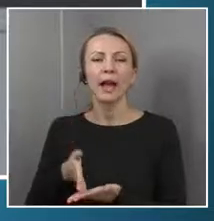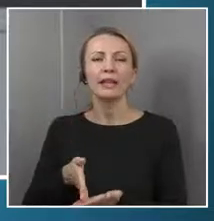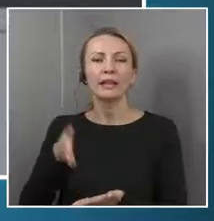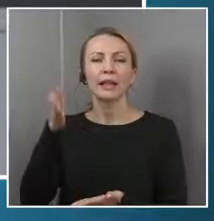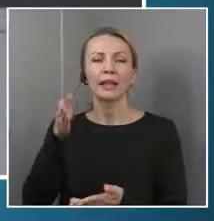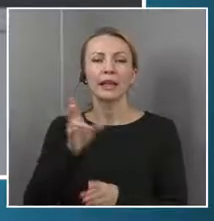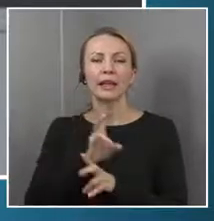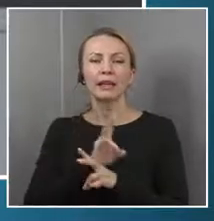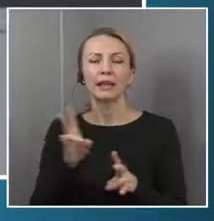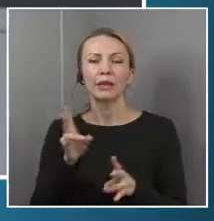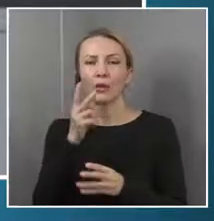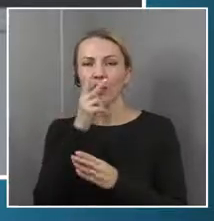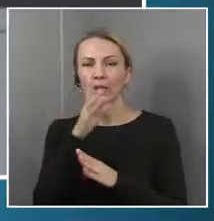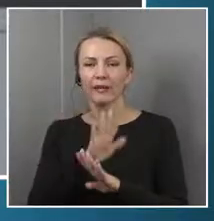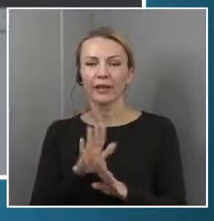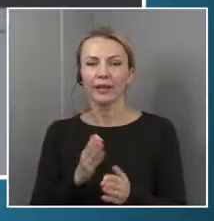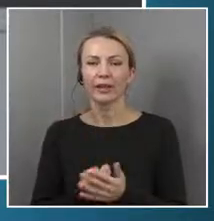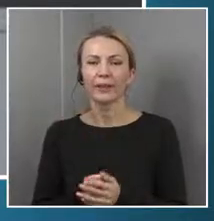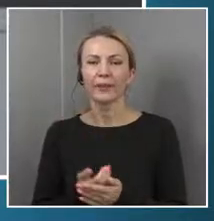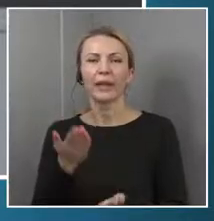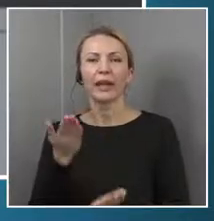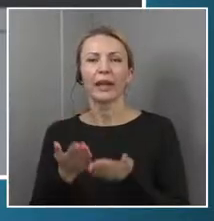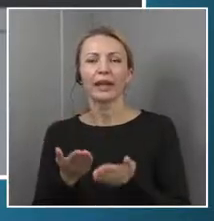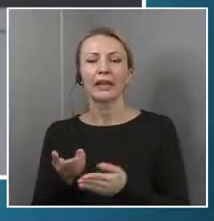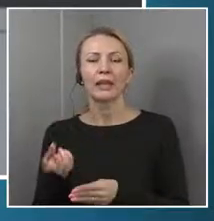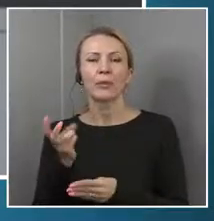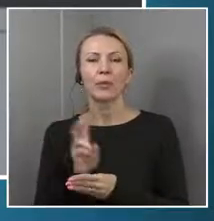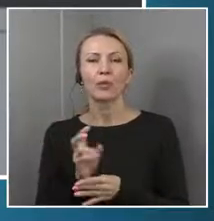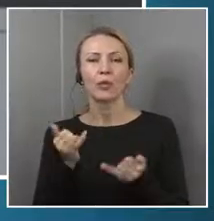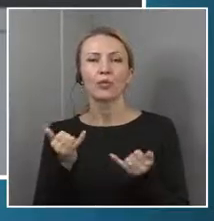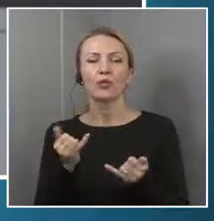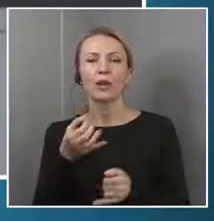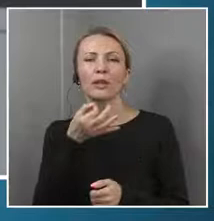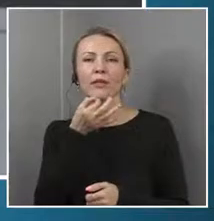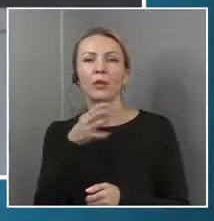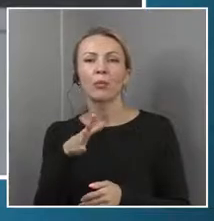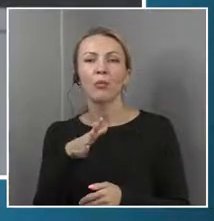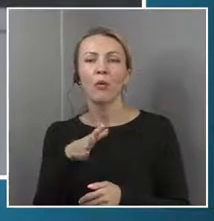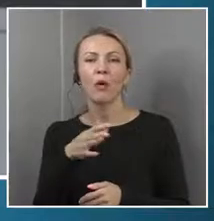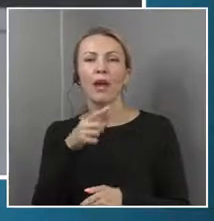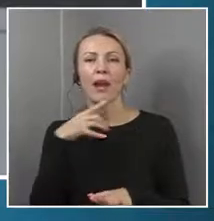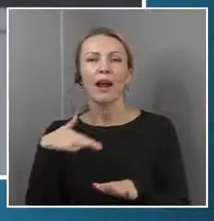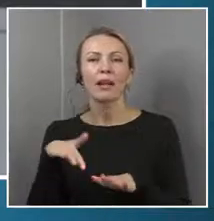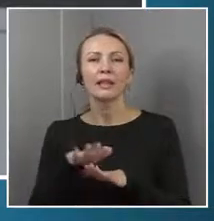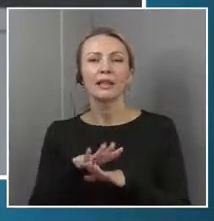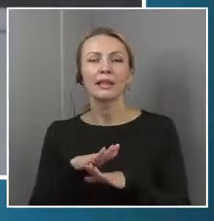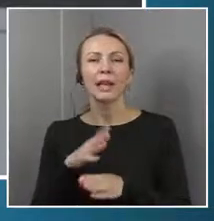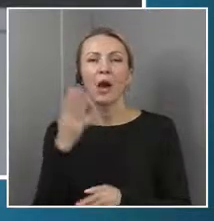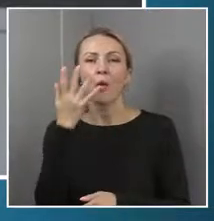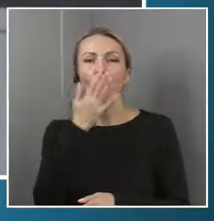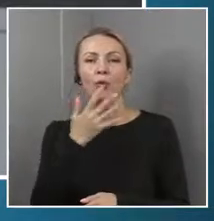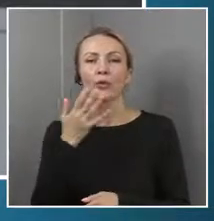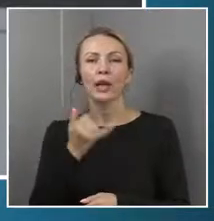have in your house, because no one could see what's hanging on the walls